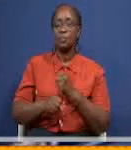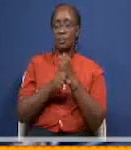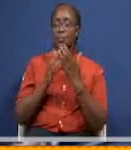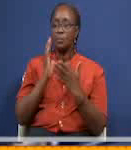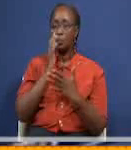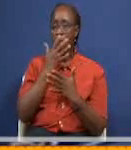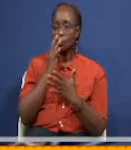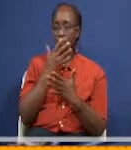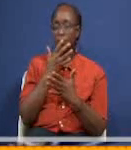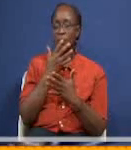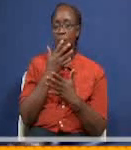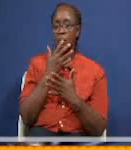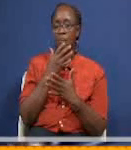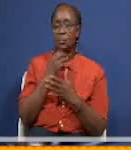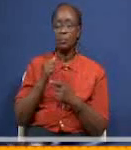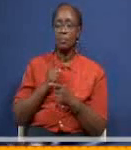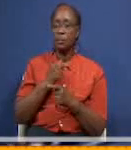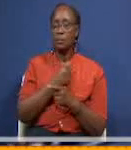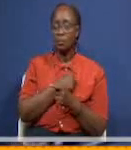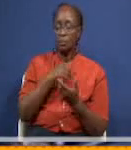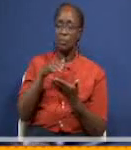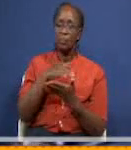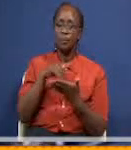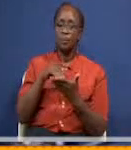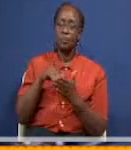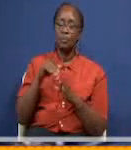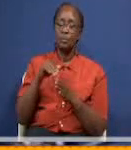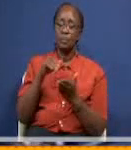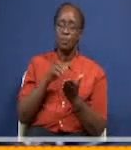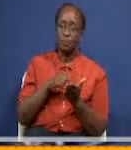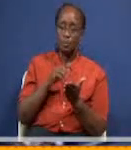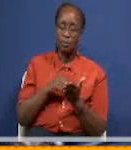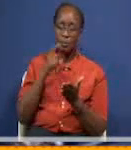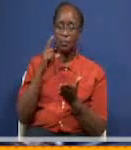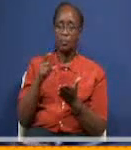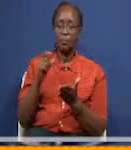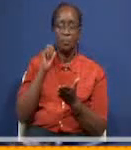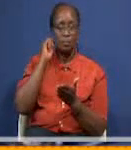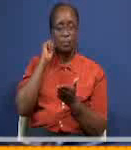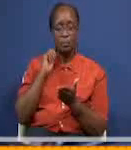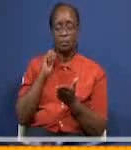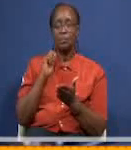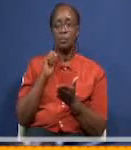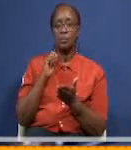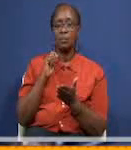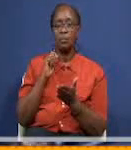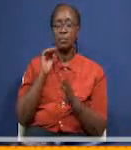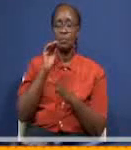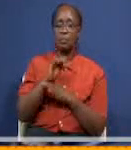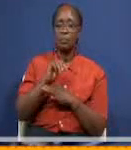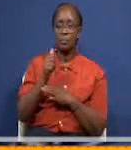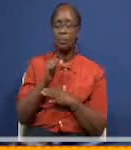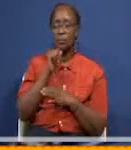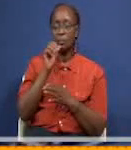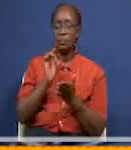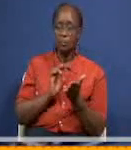na baramono mono bara one kana pesine tsaba kumurotero wa centro ukambani no mo kumurotero na ndi bona cherege baragere kudida bange bakadro ba